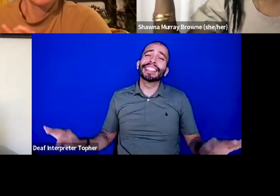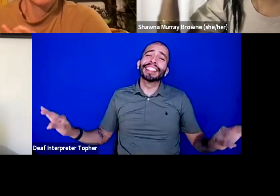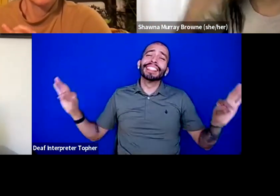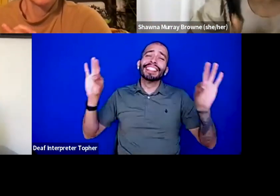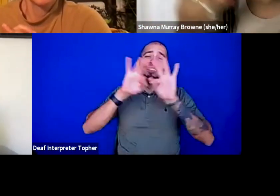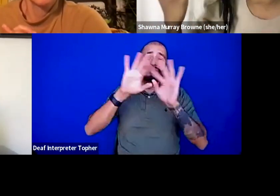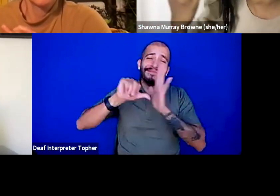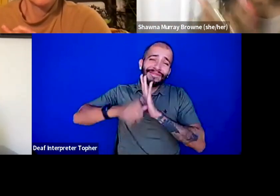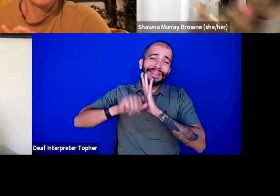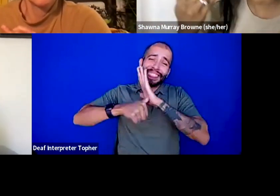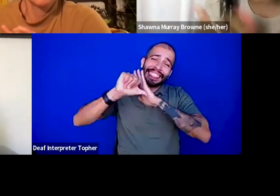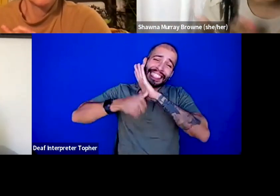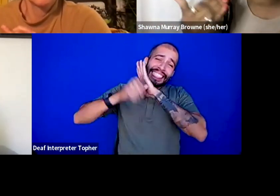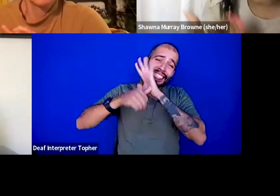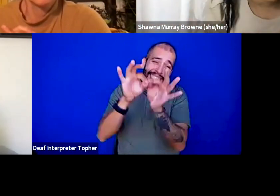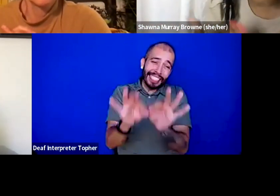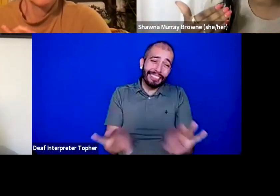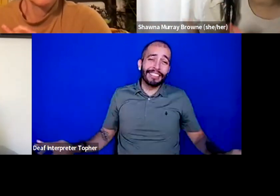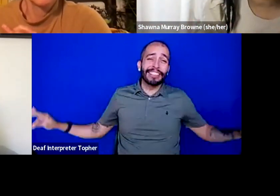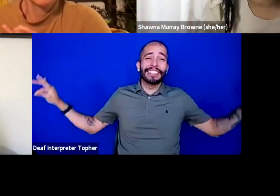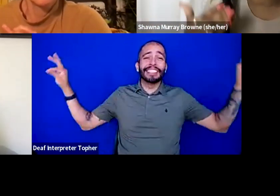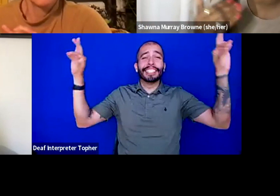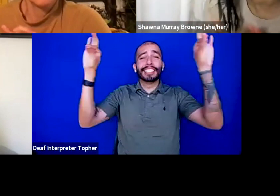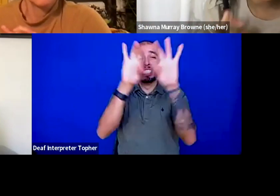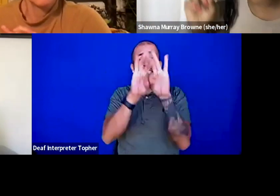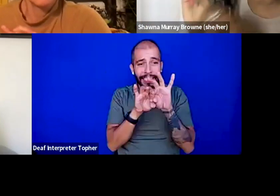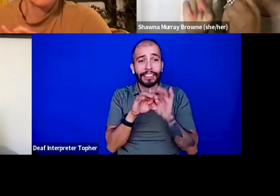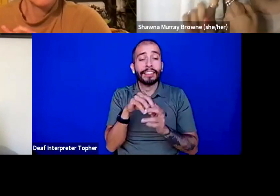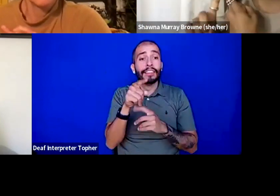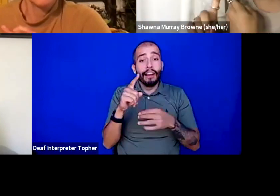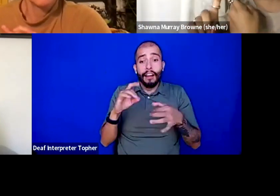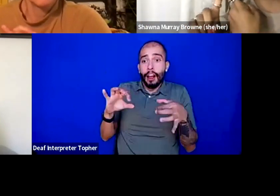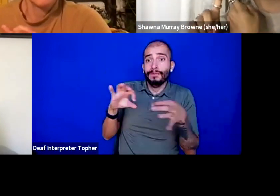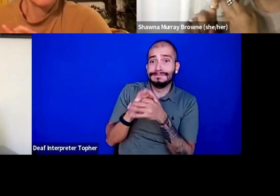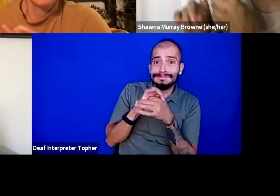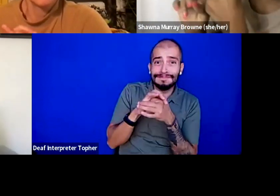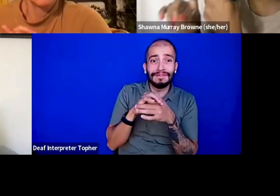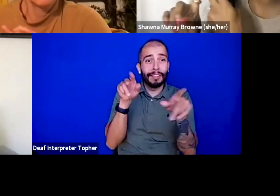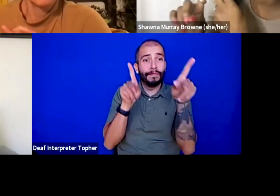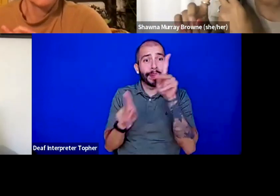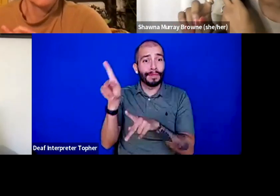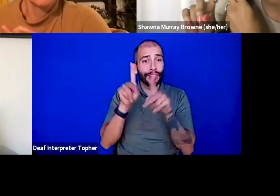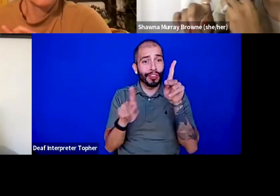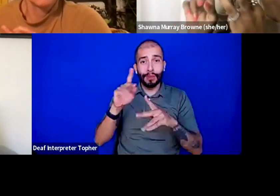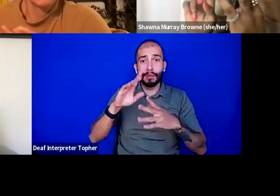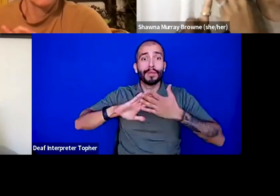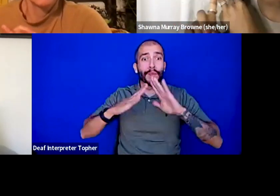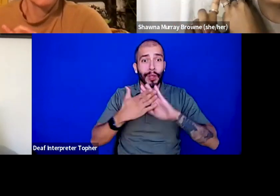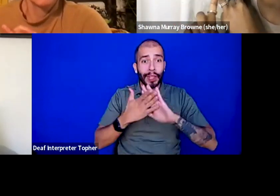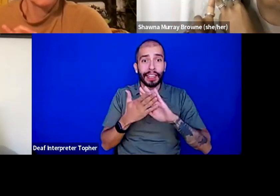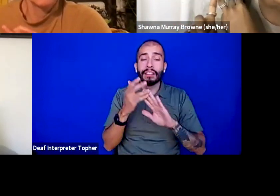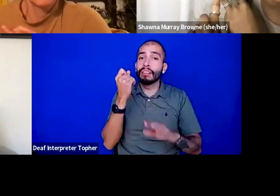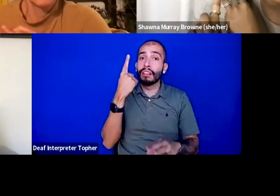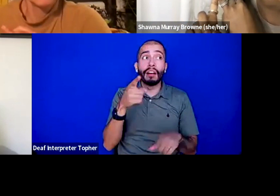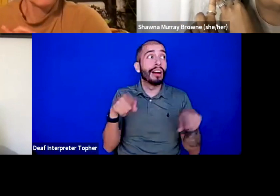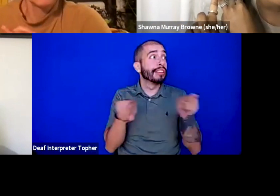you connect with your people in community, not as a volunteer, not as a helper, not